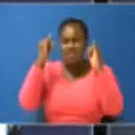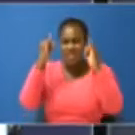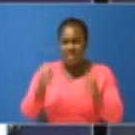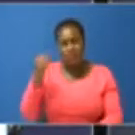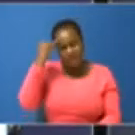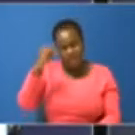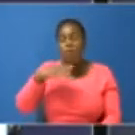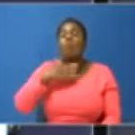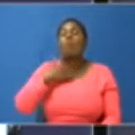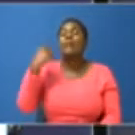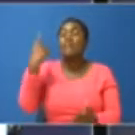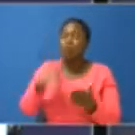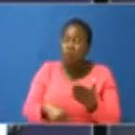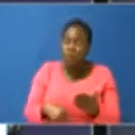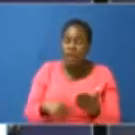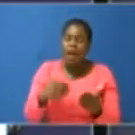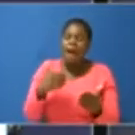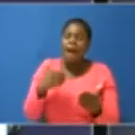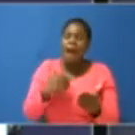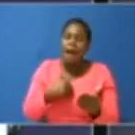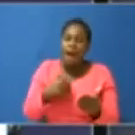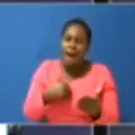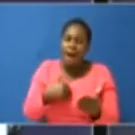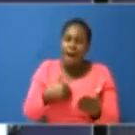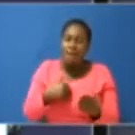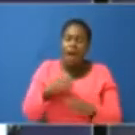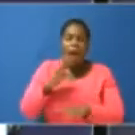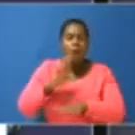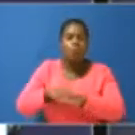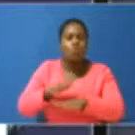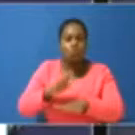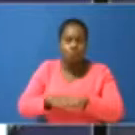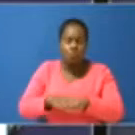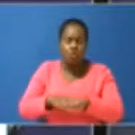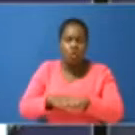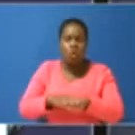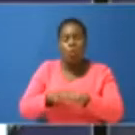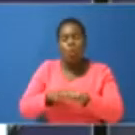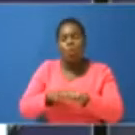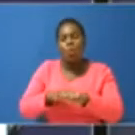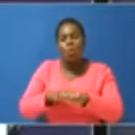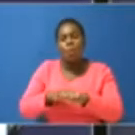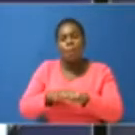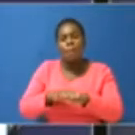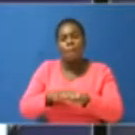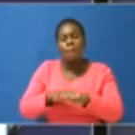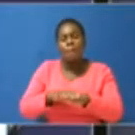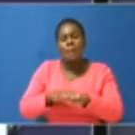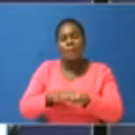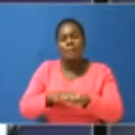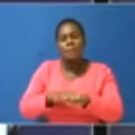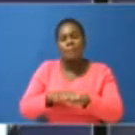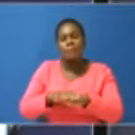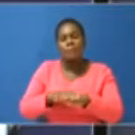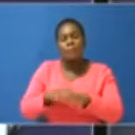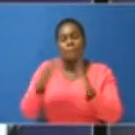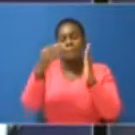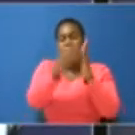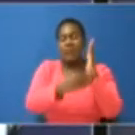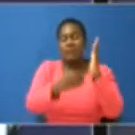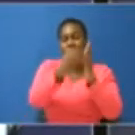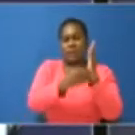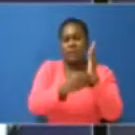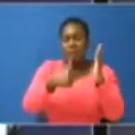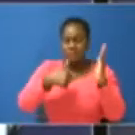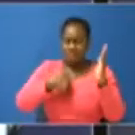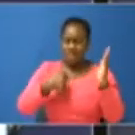what we wanted here is to have a more convincing um kind of a manifesto